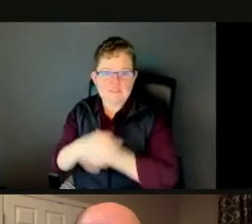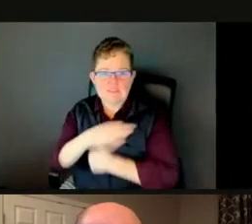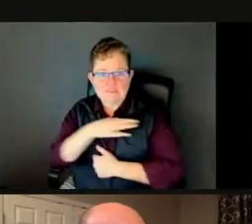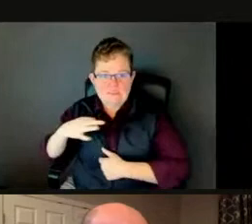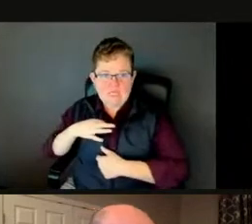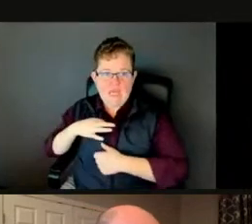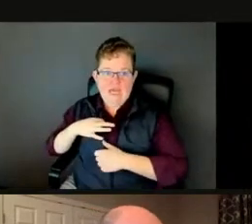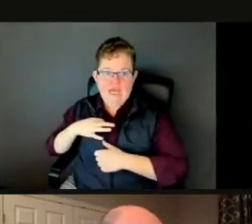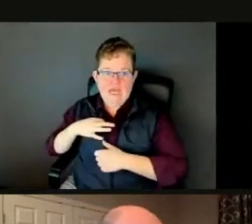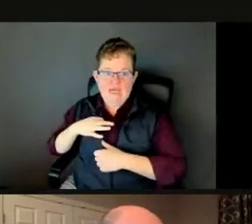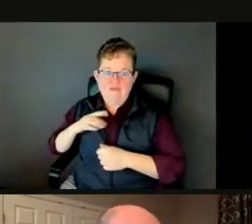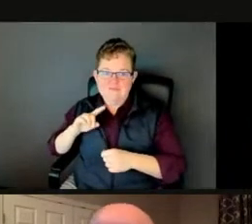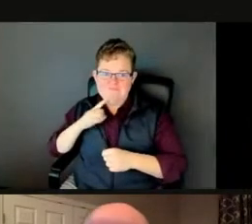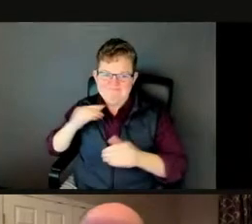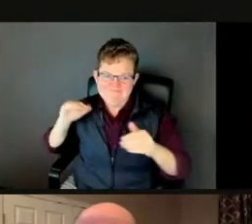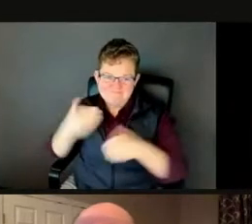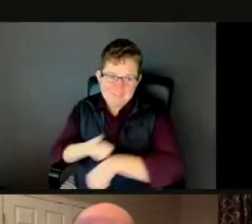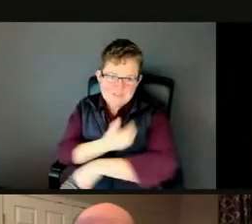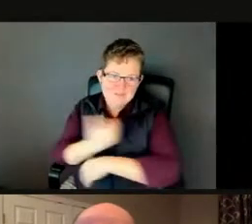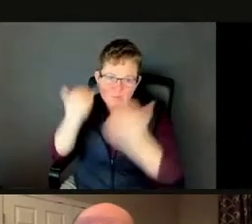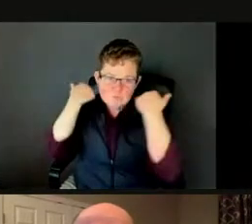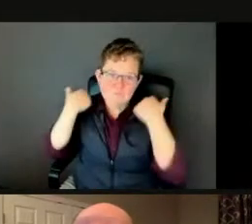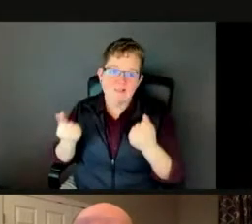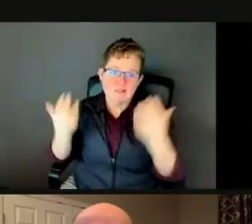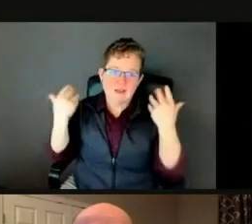intensive. So that's just something to think about.